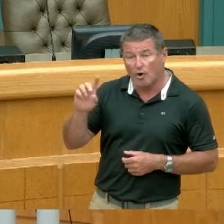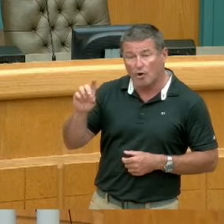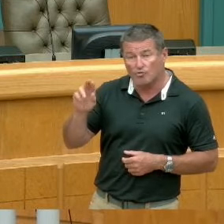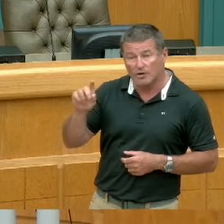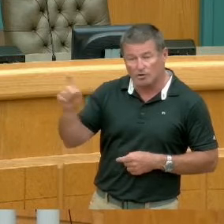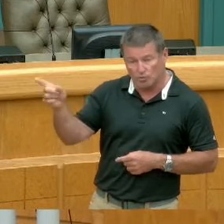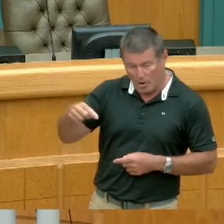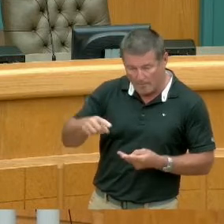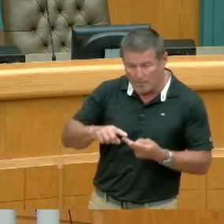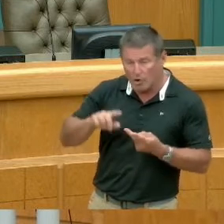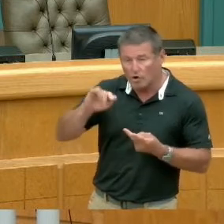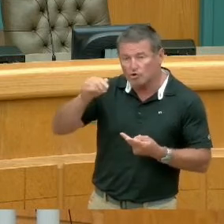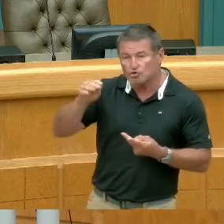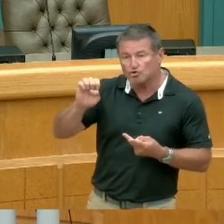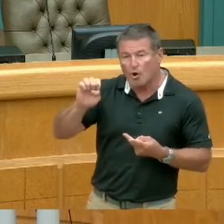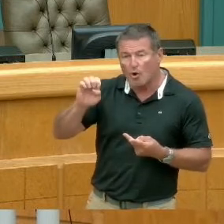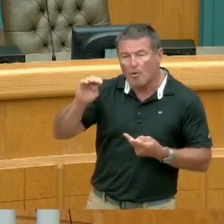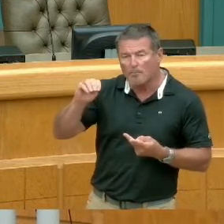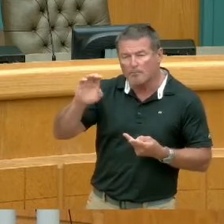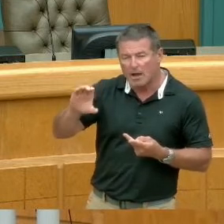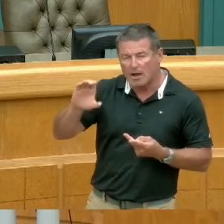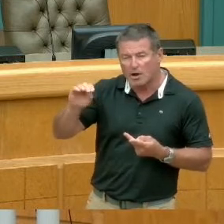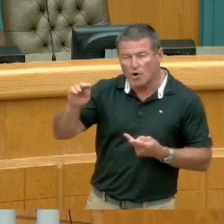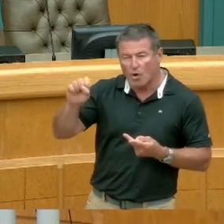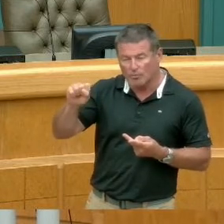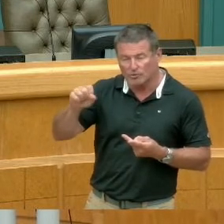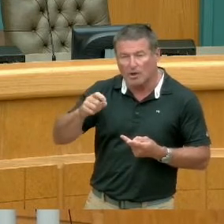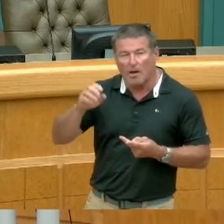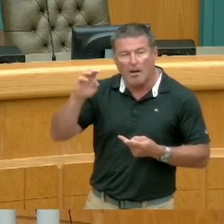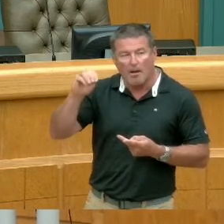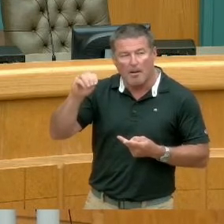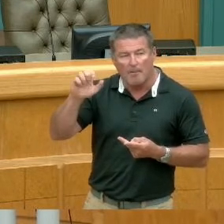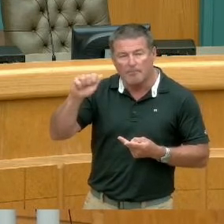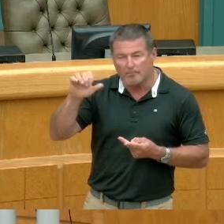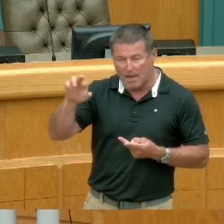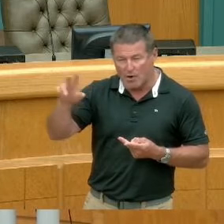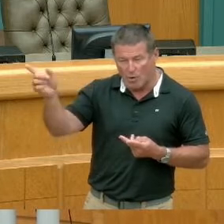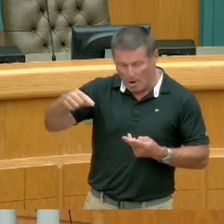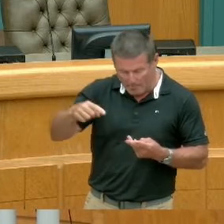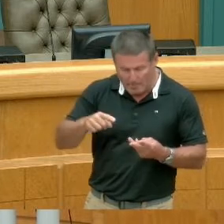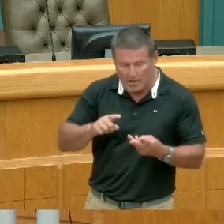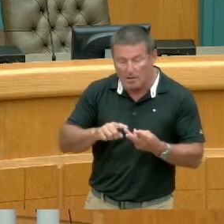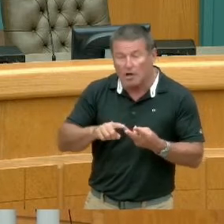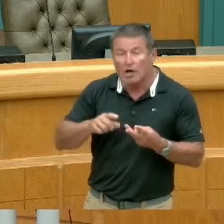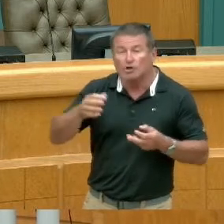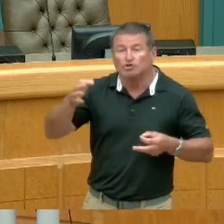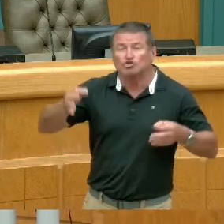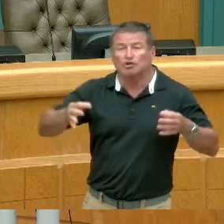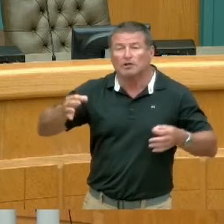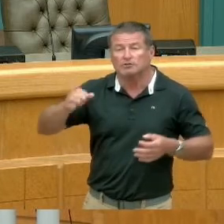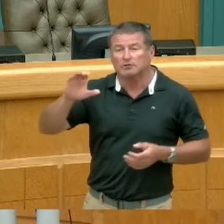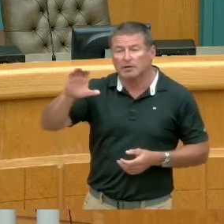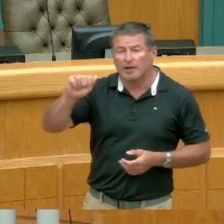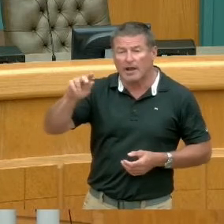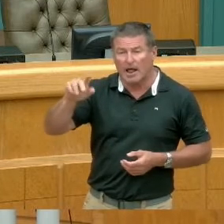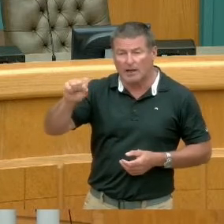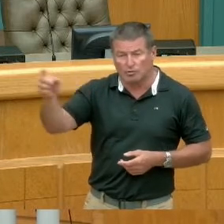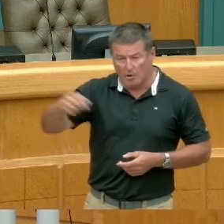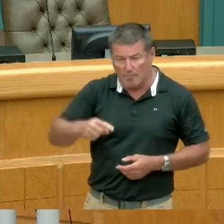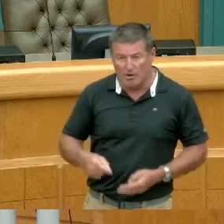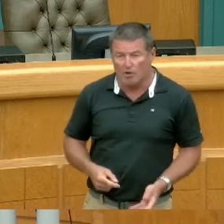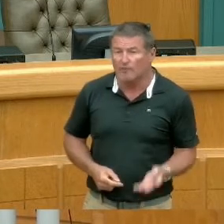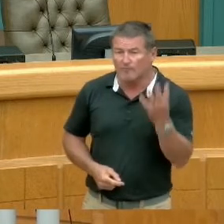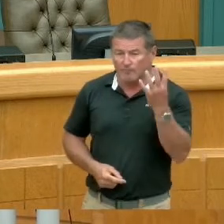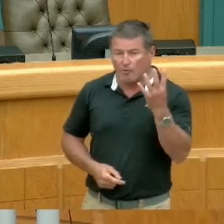Mayor Joe McComb. And we think Judge Canales should be arriving as well. So we'll have 4 presenters today. And I